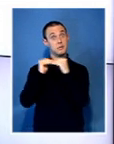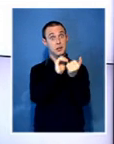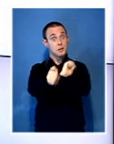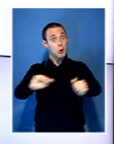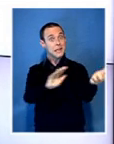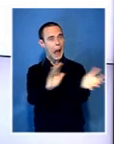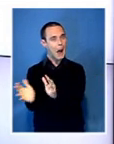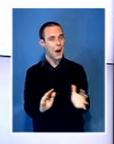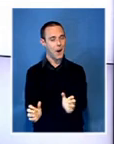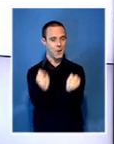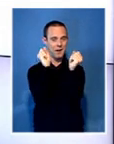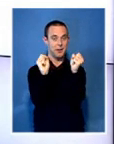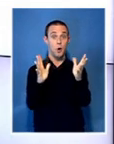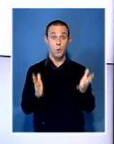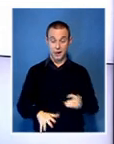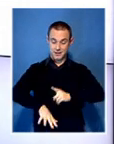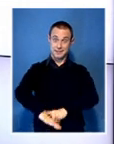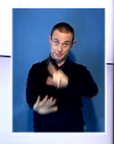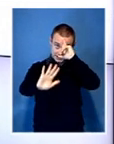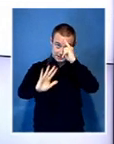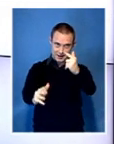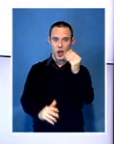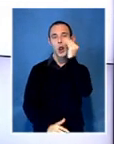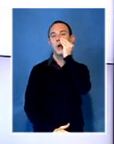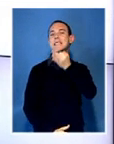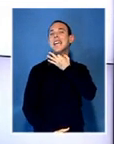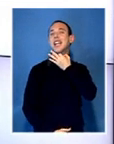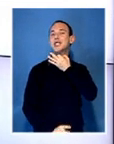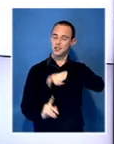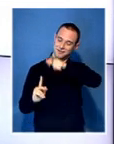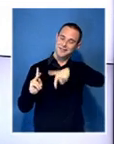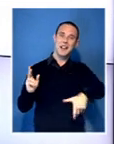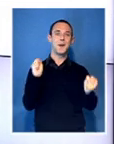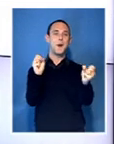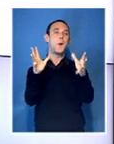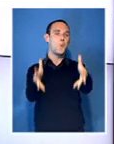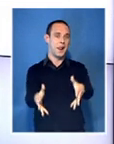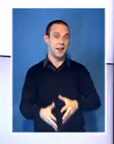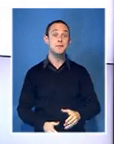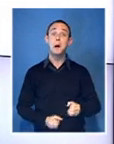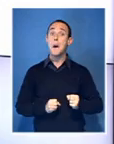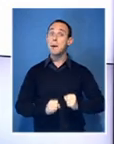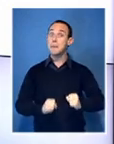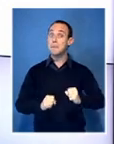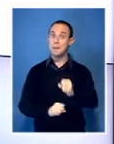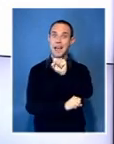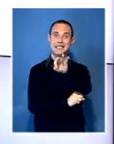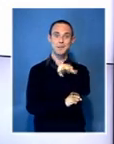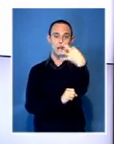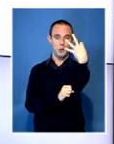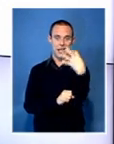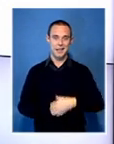years of democracy. The English news continues at 7 o'clock with Bashni, Peter, as well as Simon Burke. You stay tuned right here at SABC News